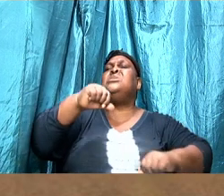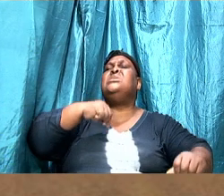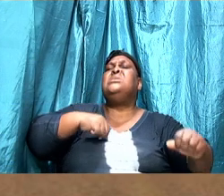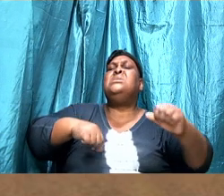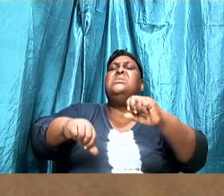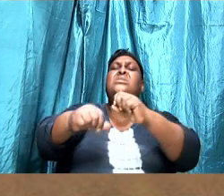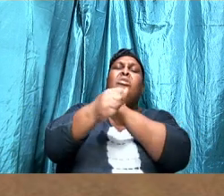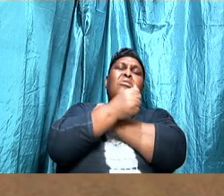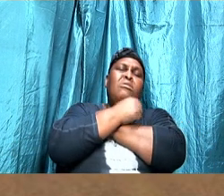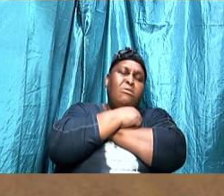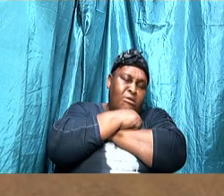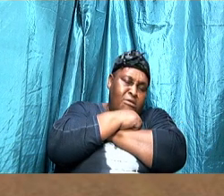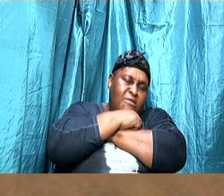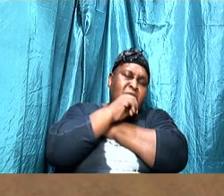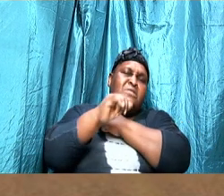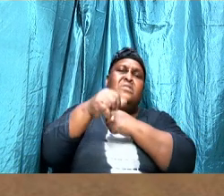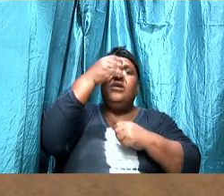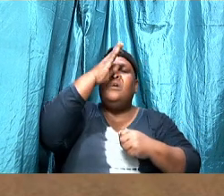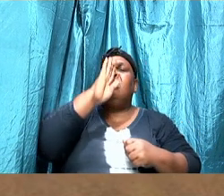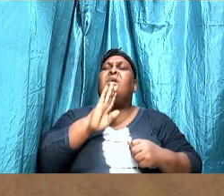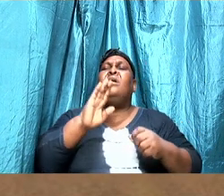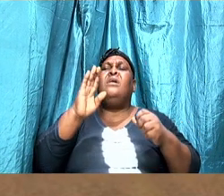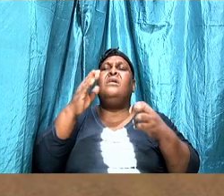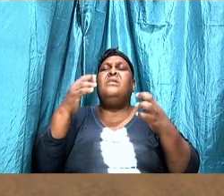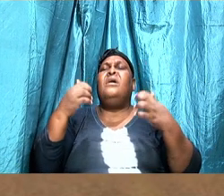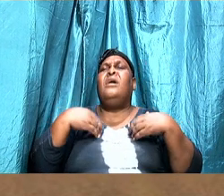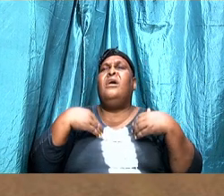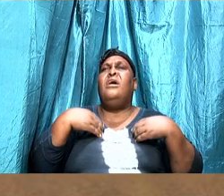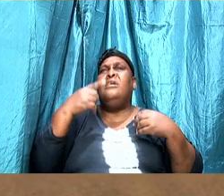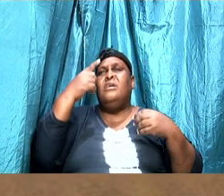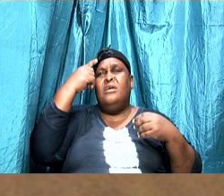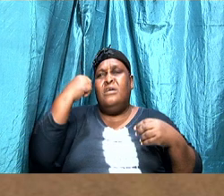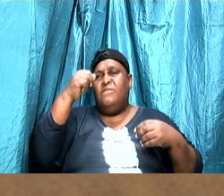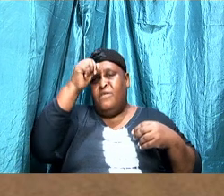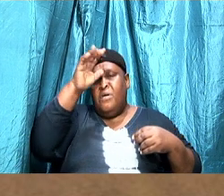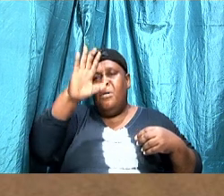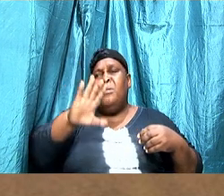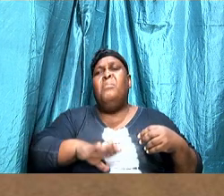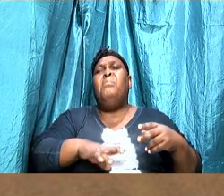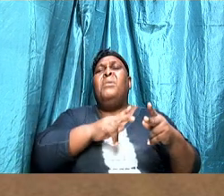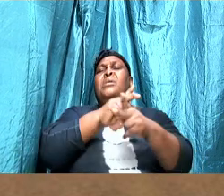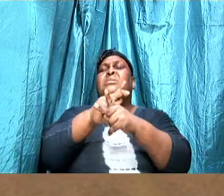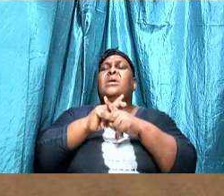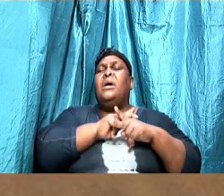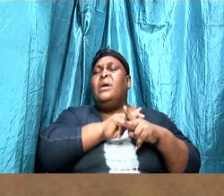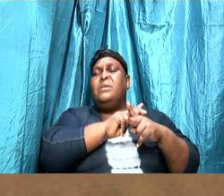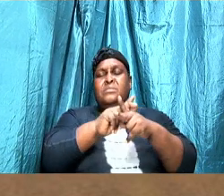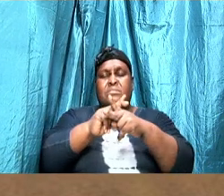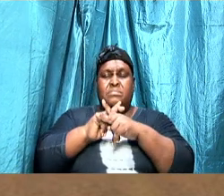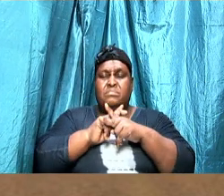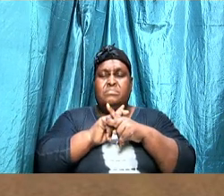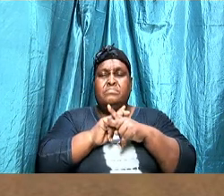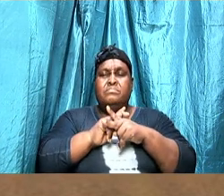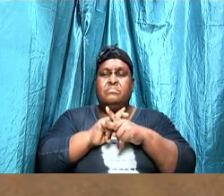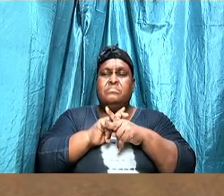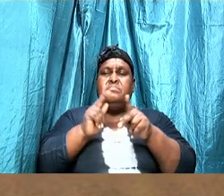that God has for humanity. That was demonstrated in the life of Jesus Christ.